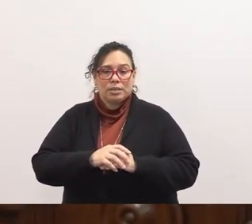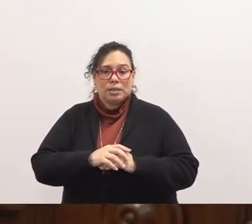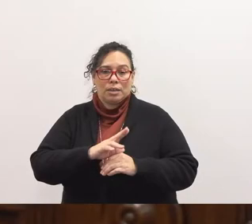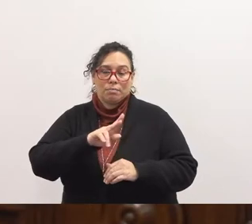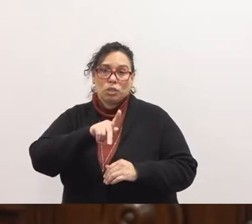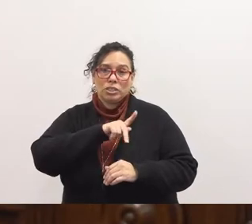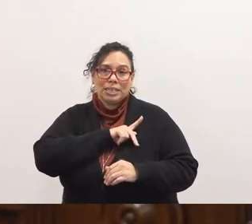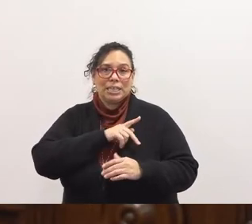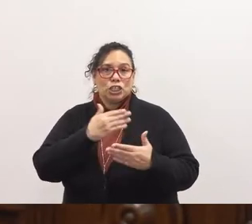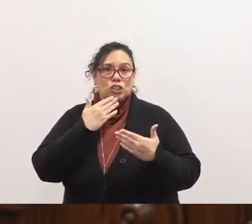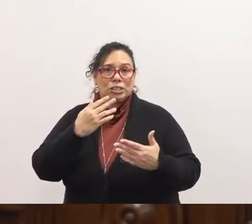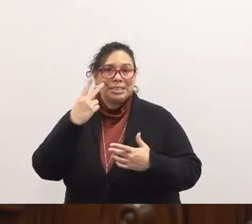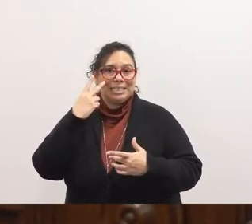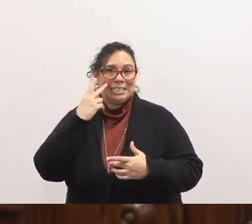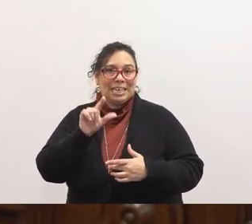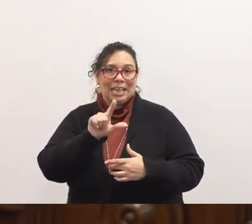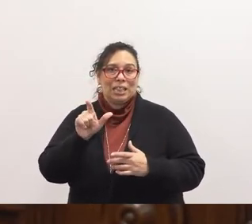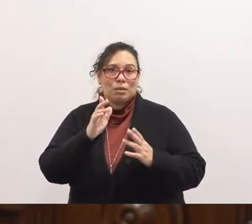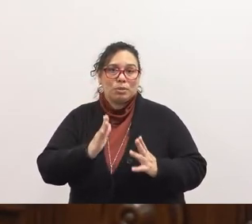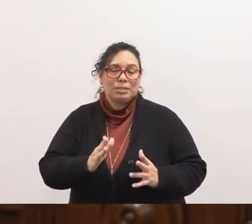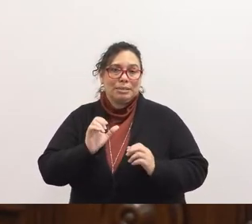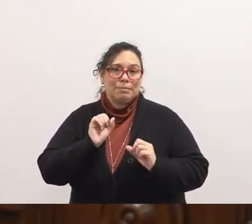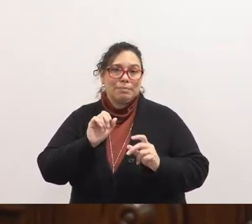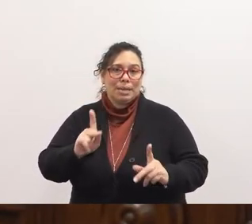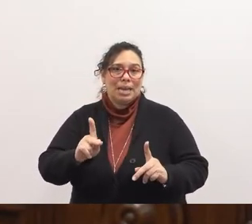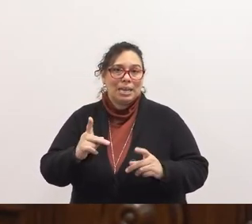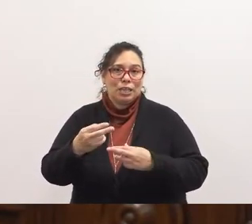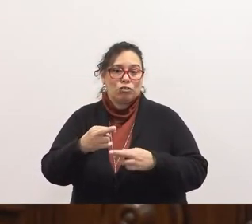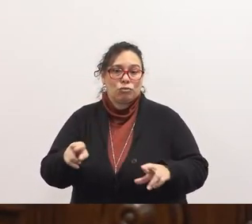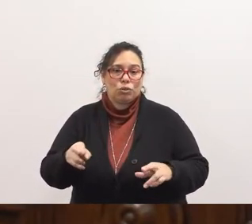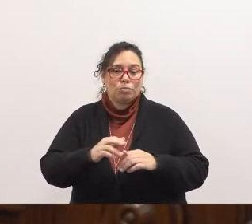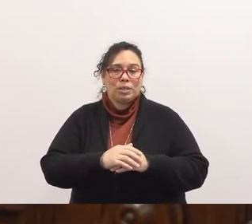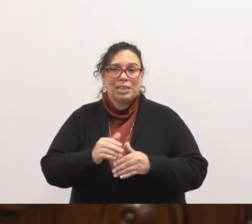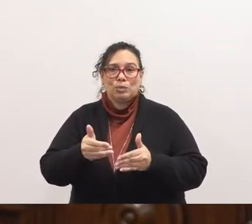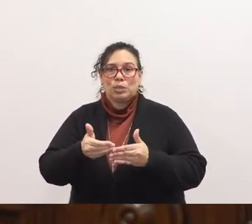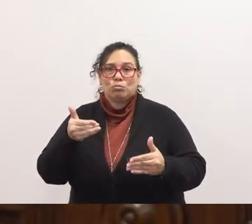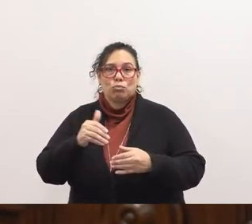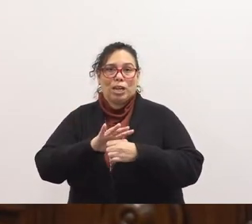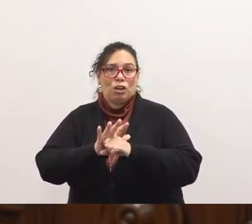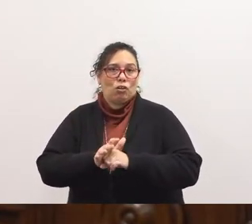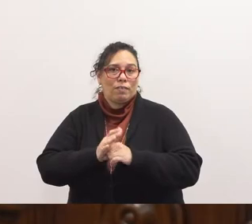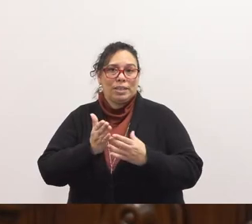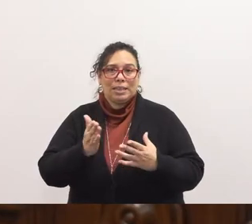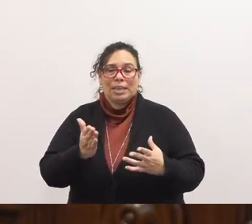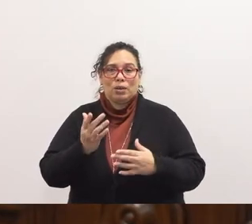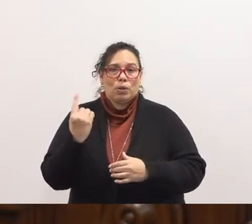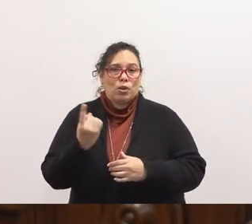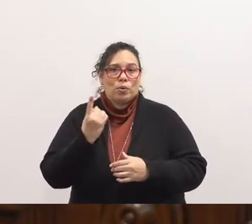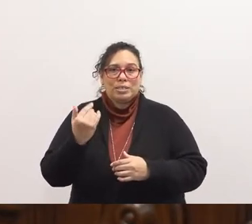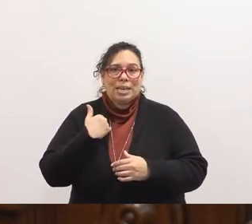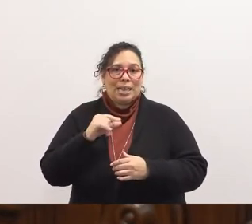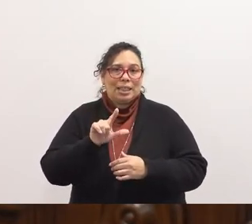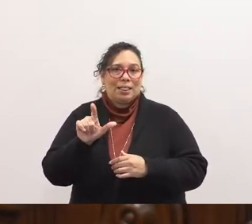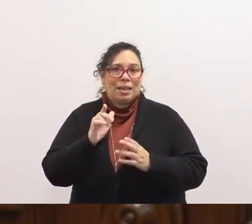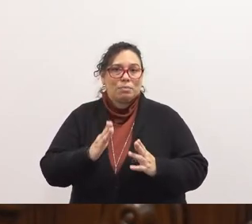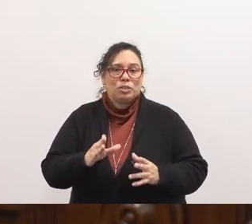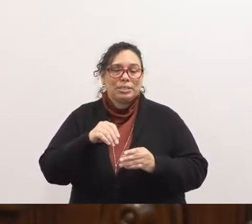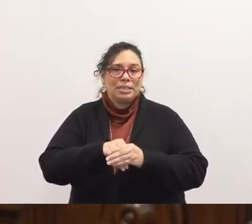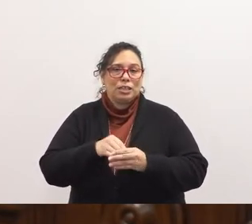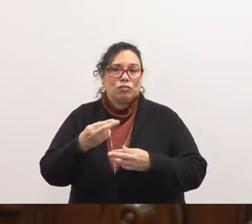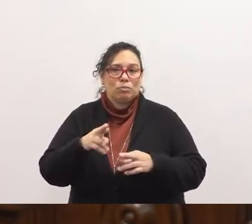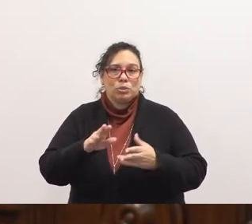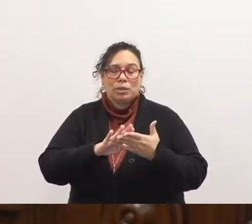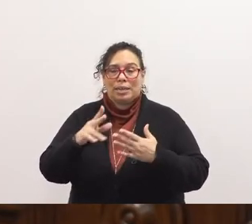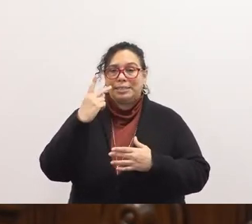Personally, it's good to see librarians back in the room. This was a pre-COVID thing. We always had our librarians in the room, so it's nice to see